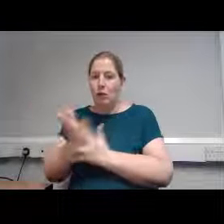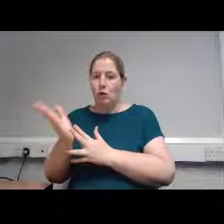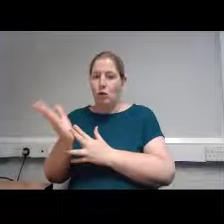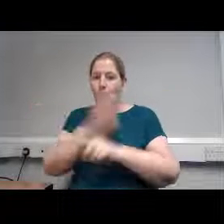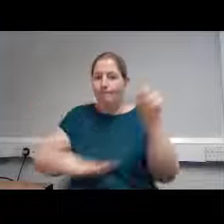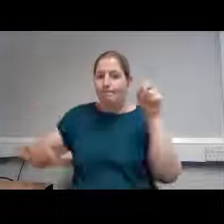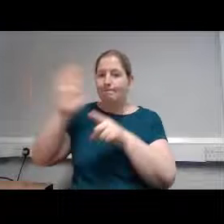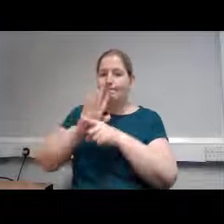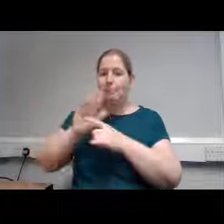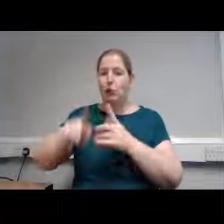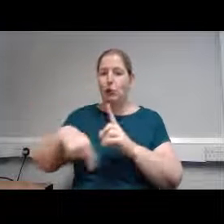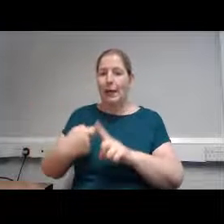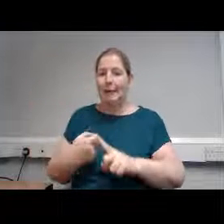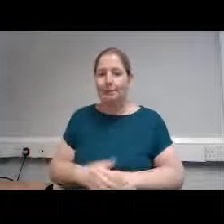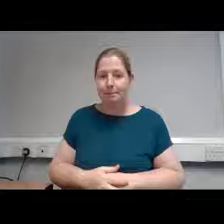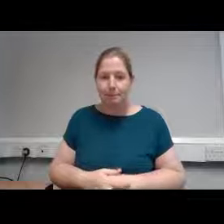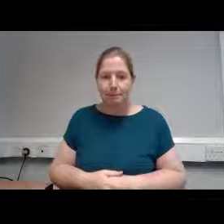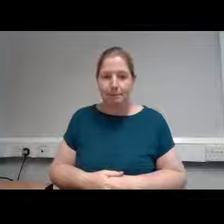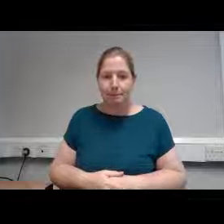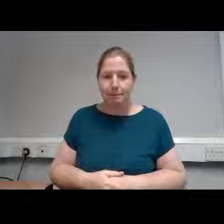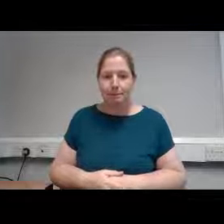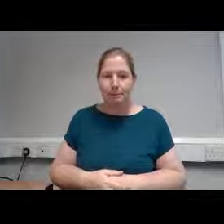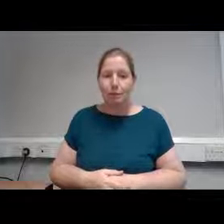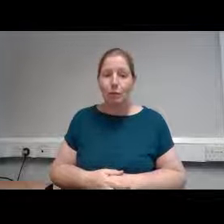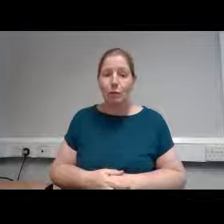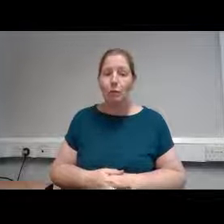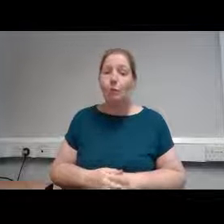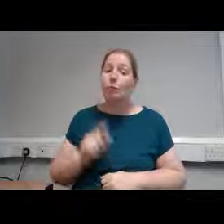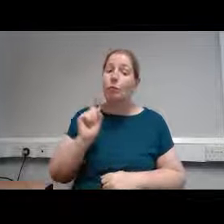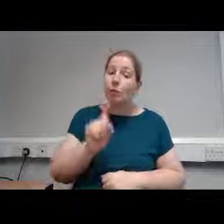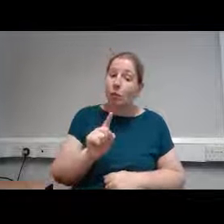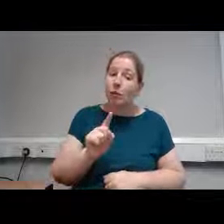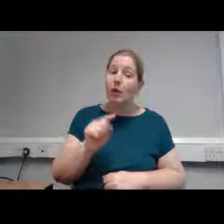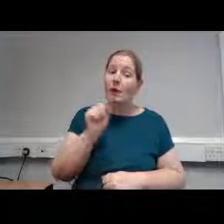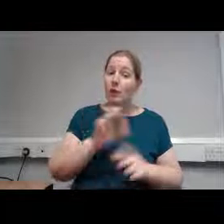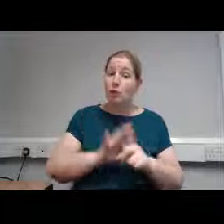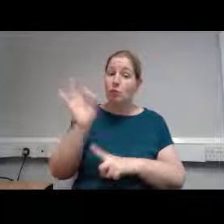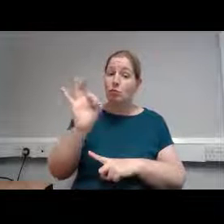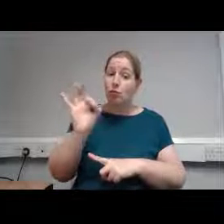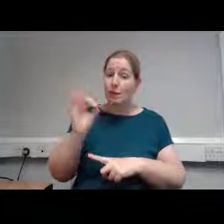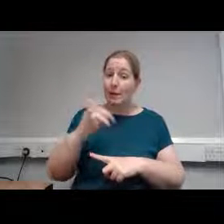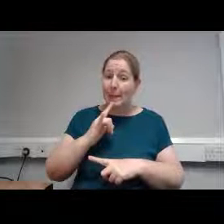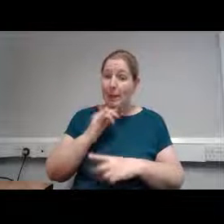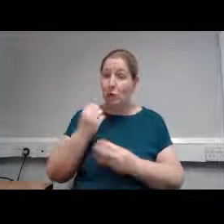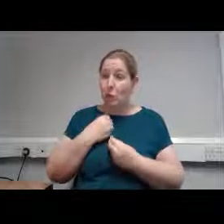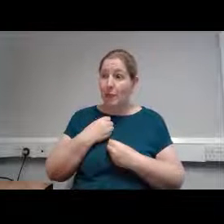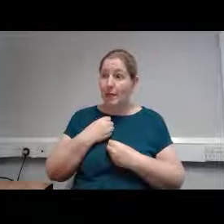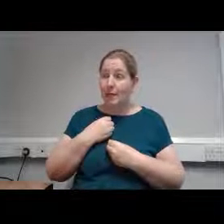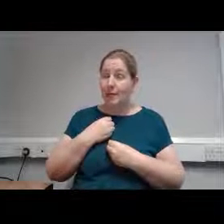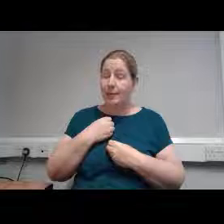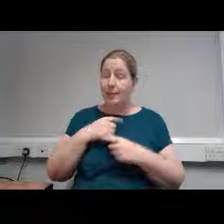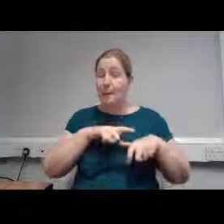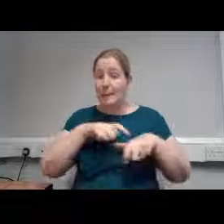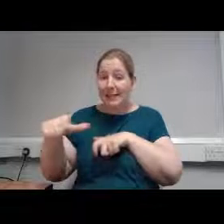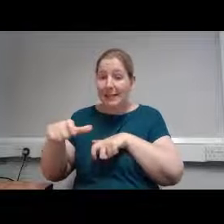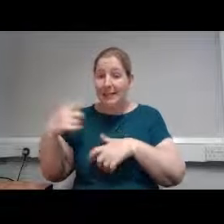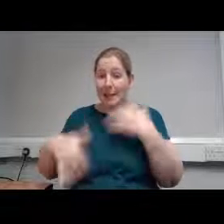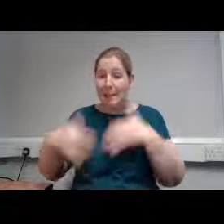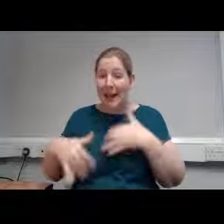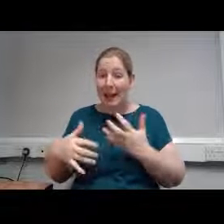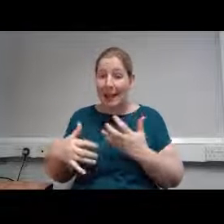So the key ambition for this Medicine Safety Improvement Programme is to improve care for people with persistent pain by